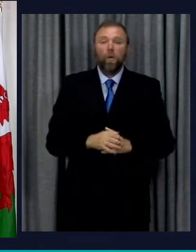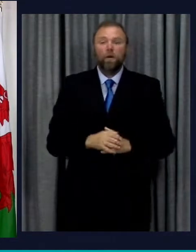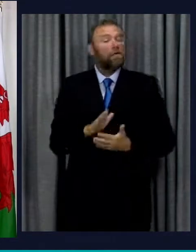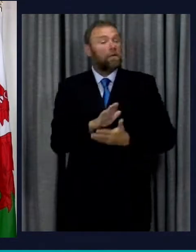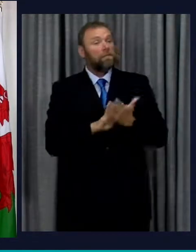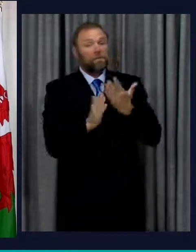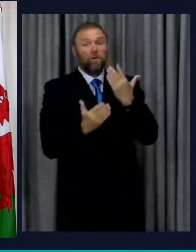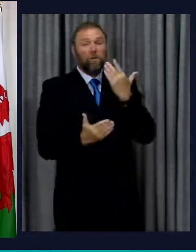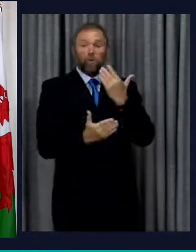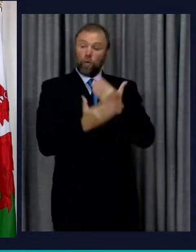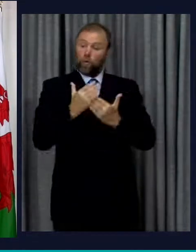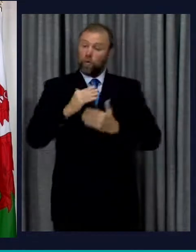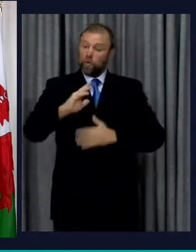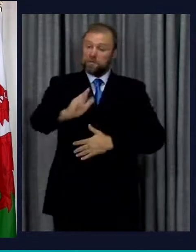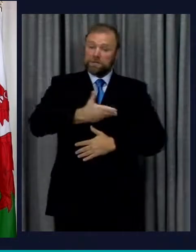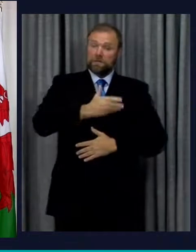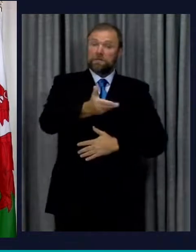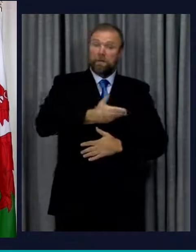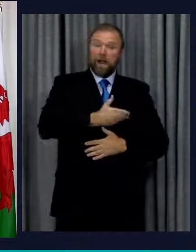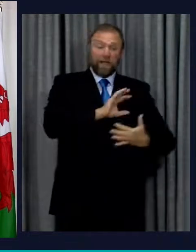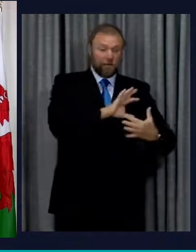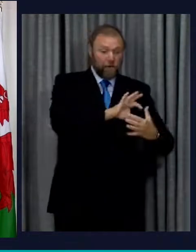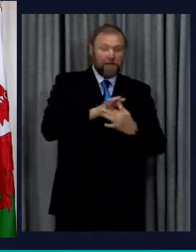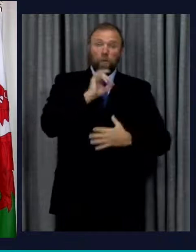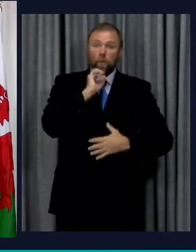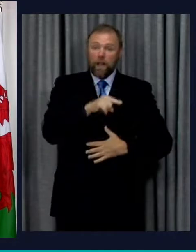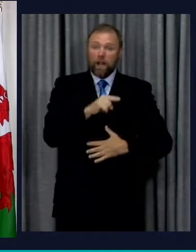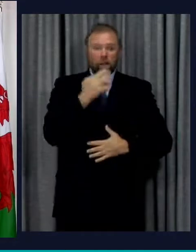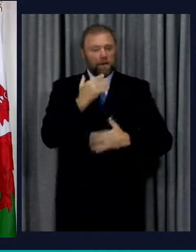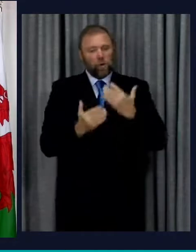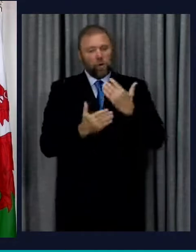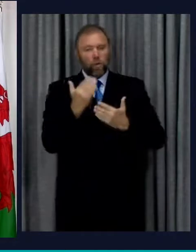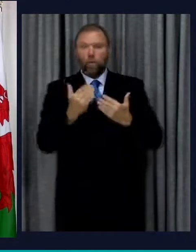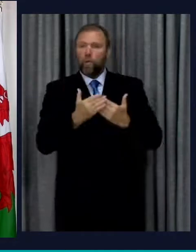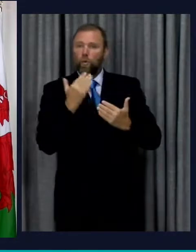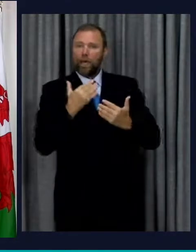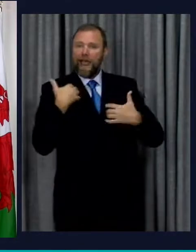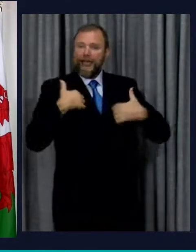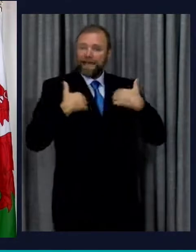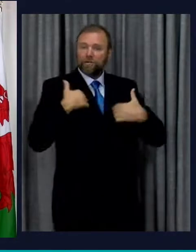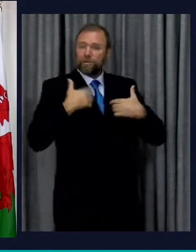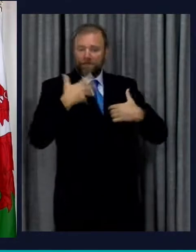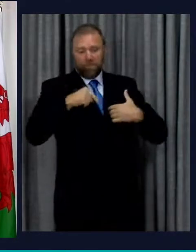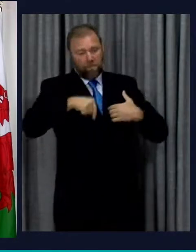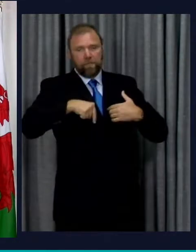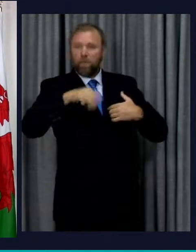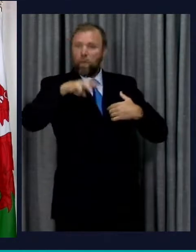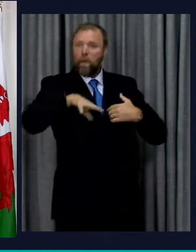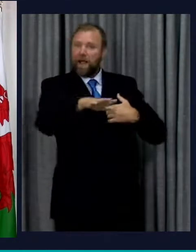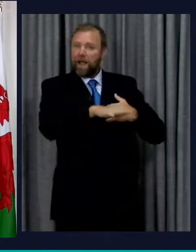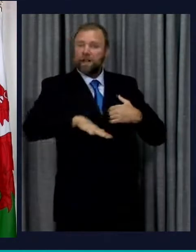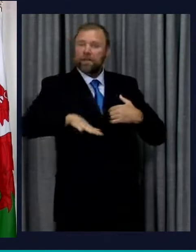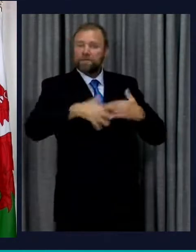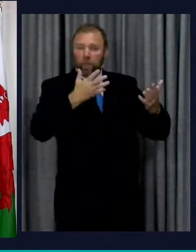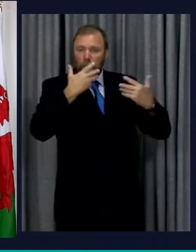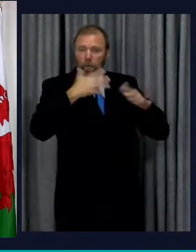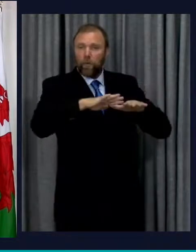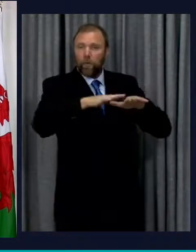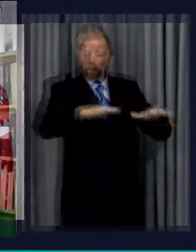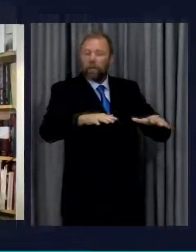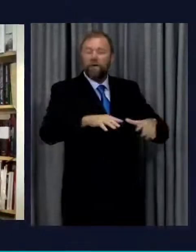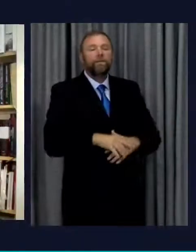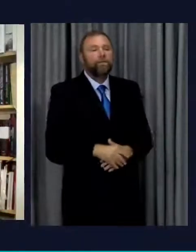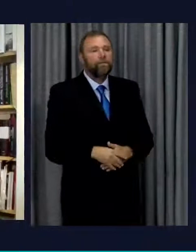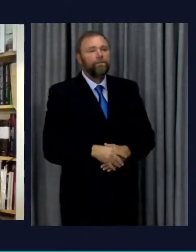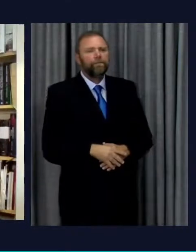chains that will be created as more renewable energy is created off our shores here in Wales. Diolch. Can I